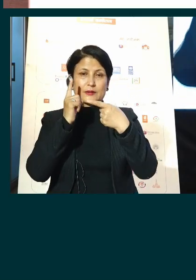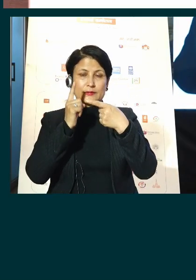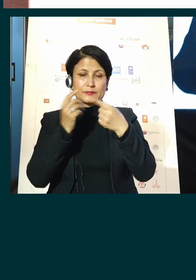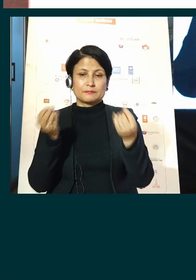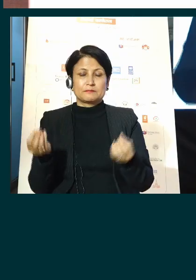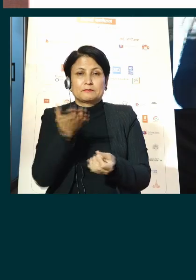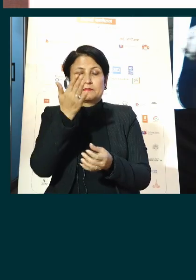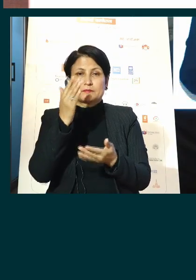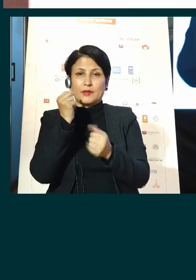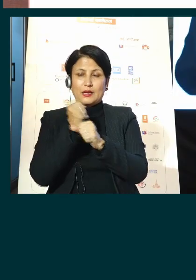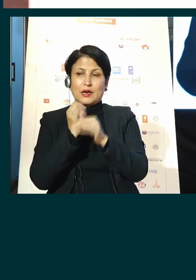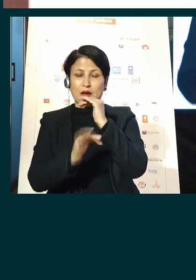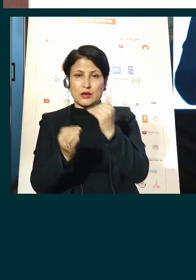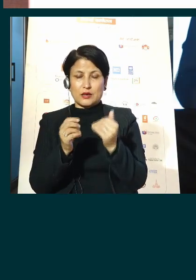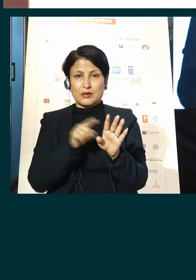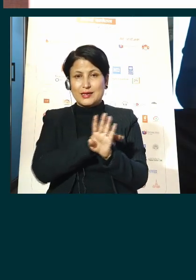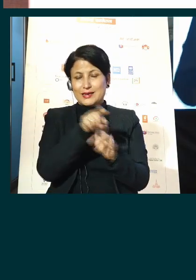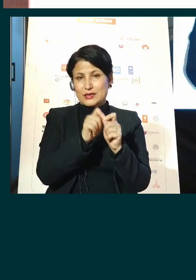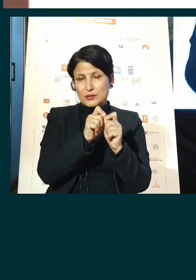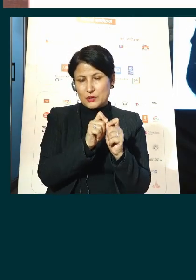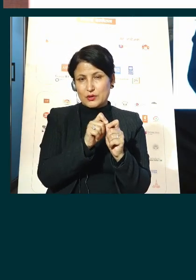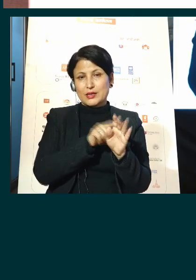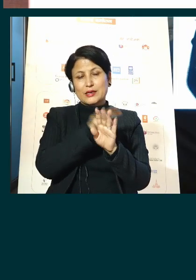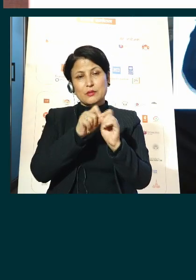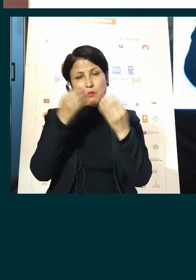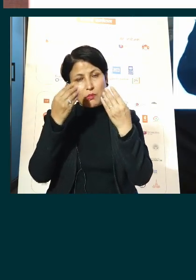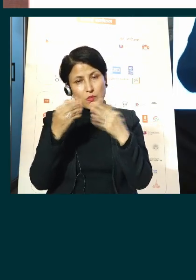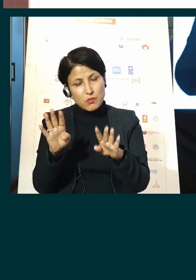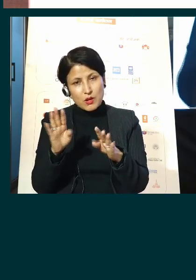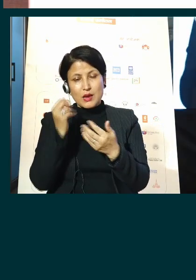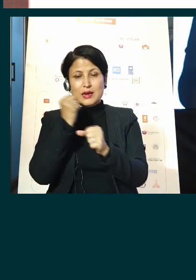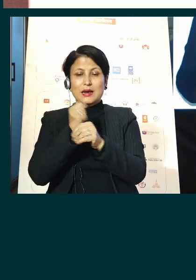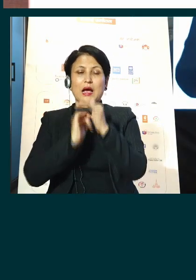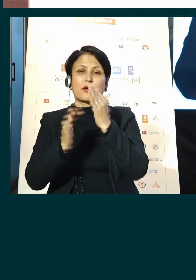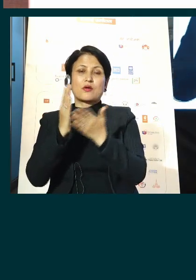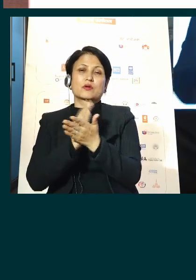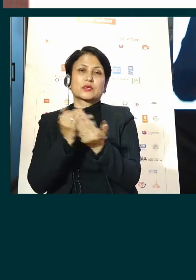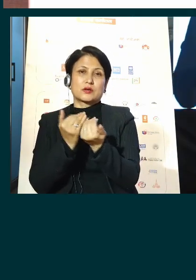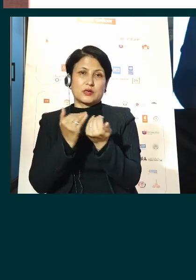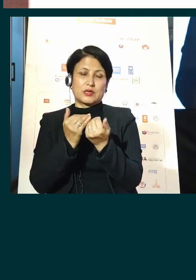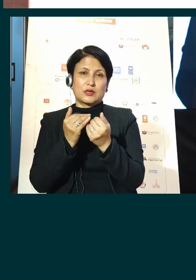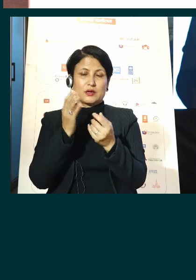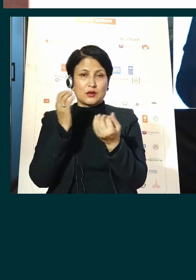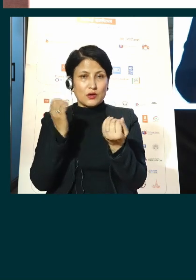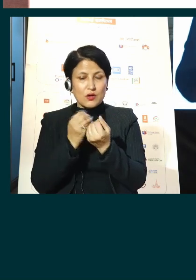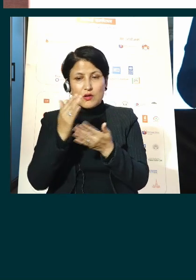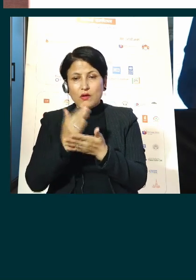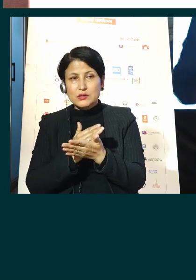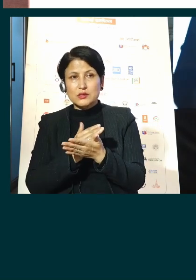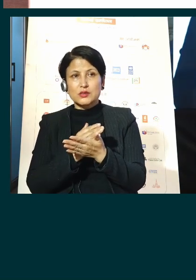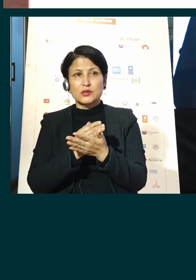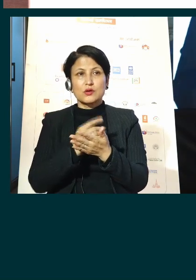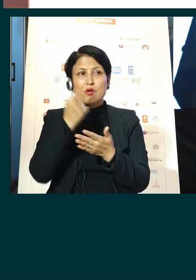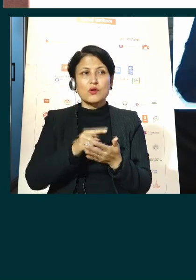enforcement. So policies are being put in place, but what does enforcement look like? A lot of the organizations we talked to are really starting to think